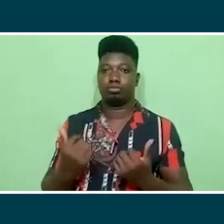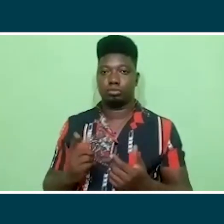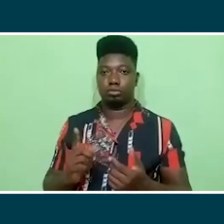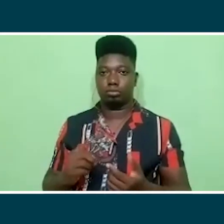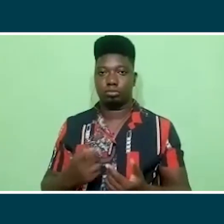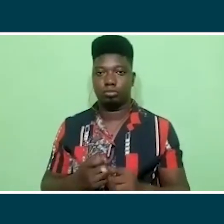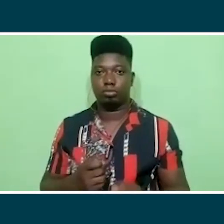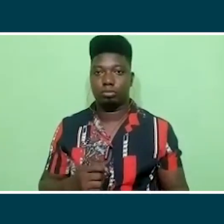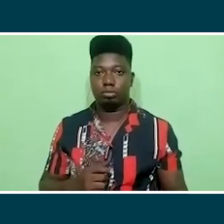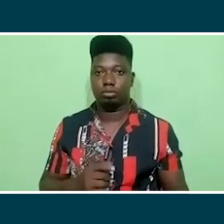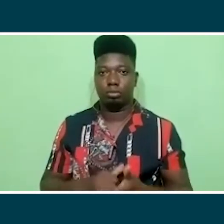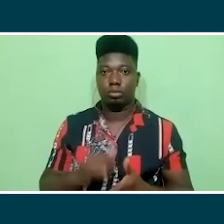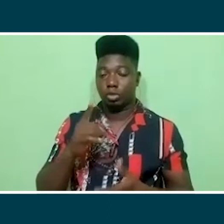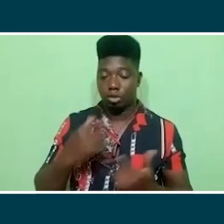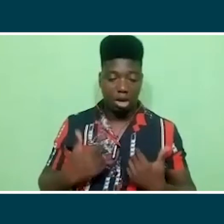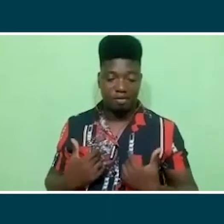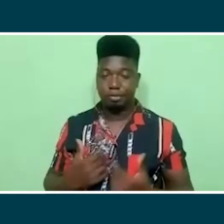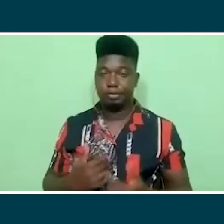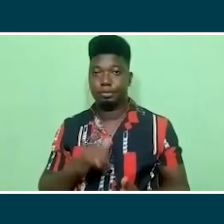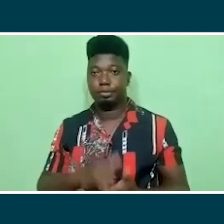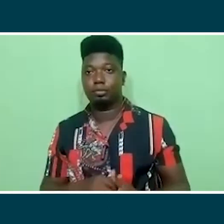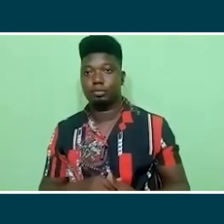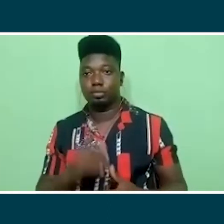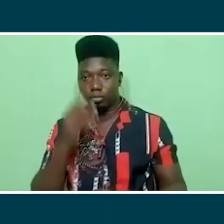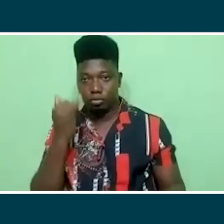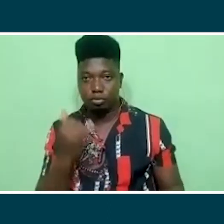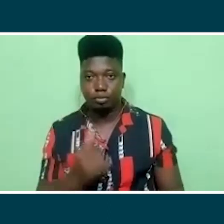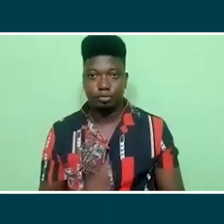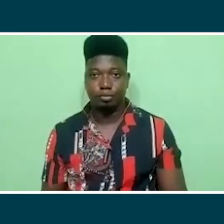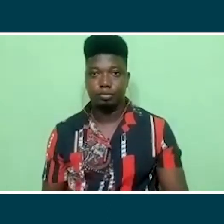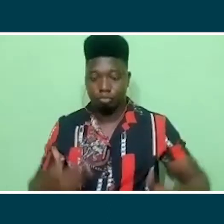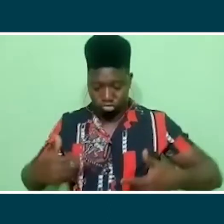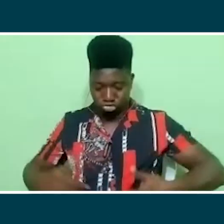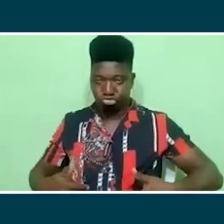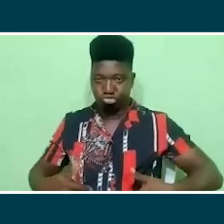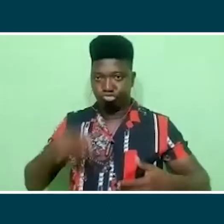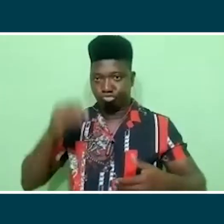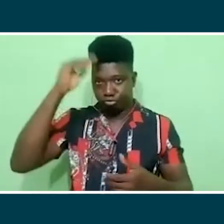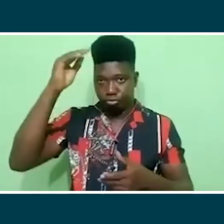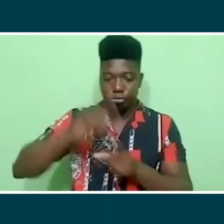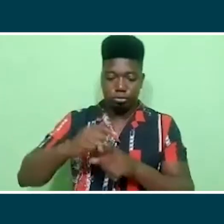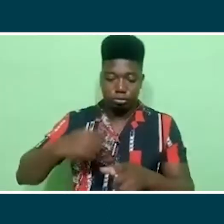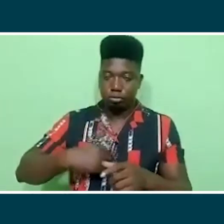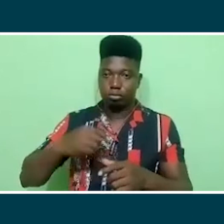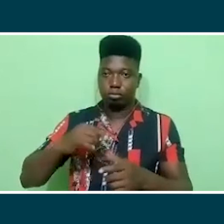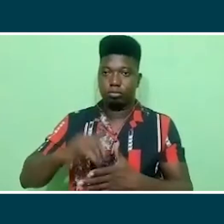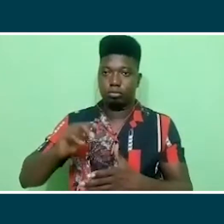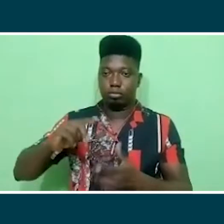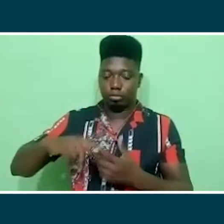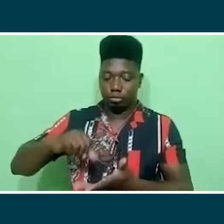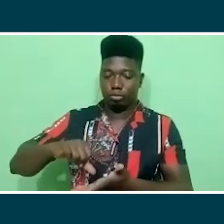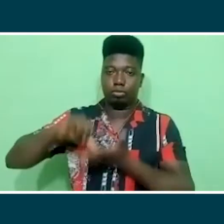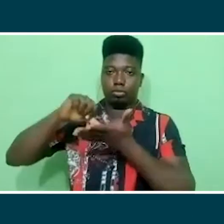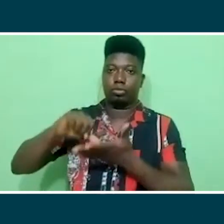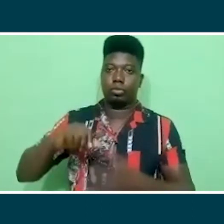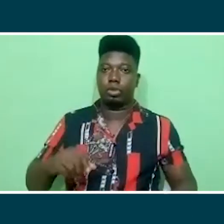battle, but that's why there are also young men like me who need to champion that and recruit more young men. So, for example,